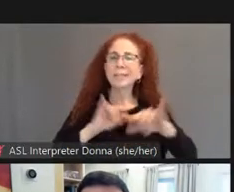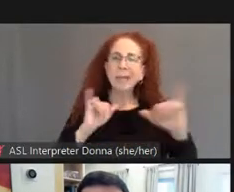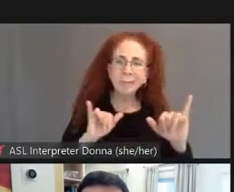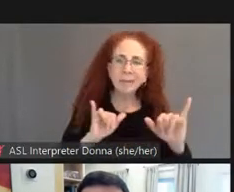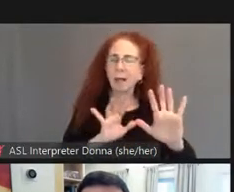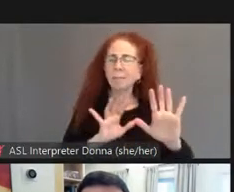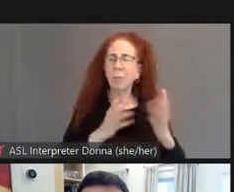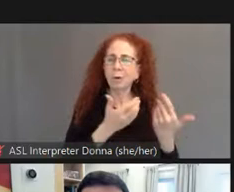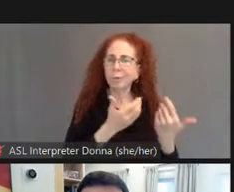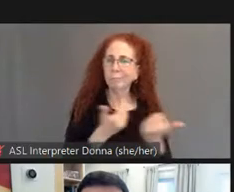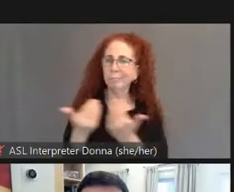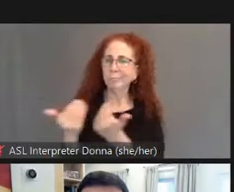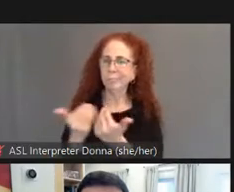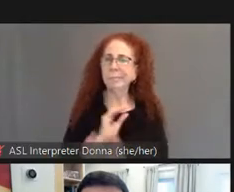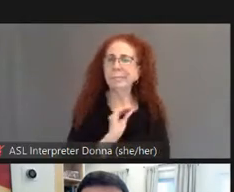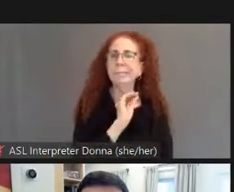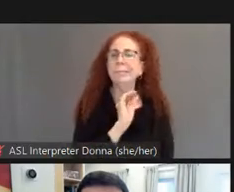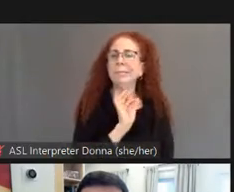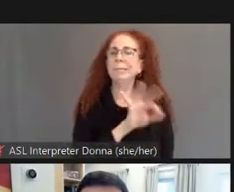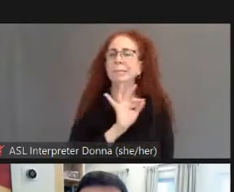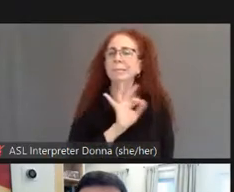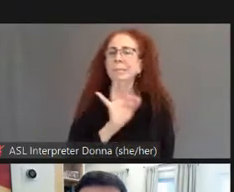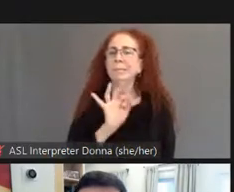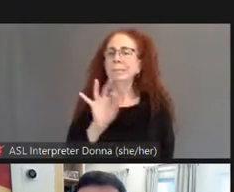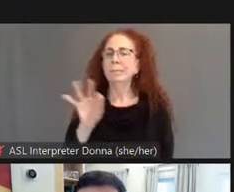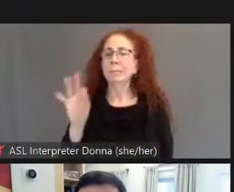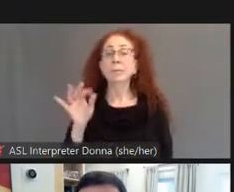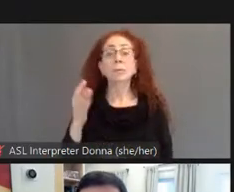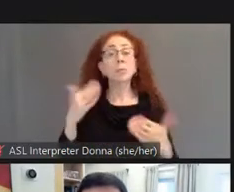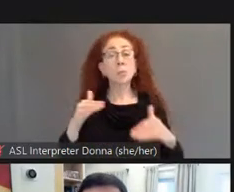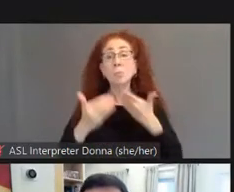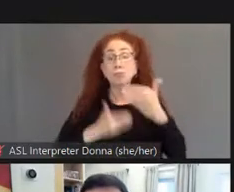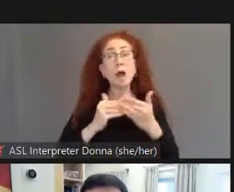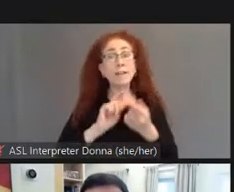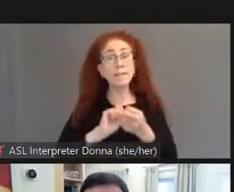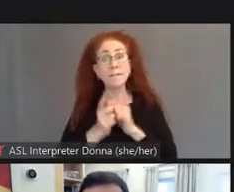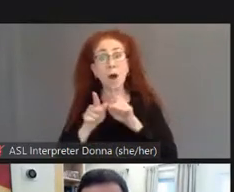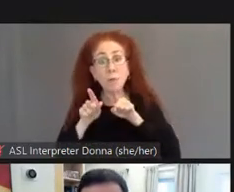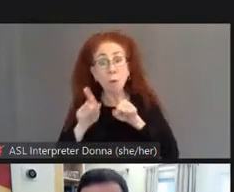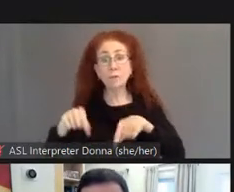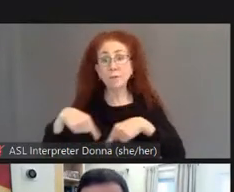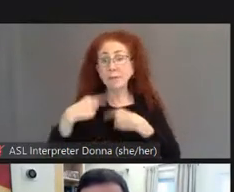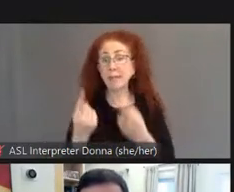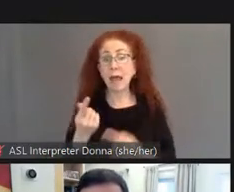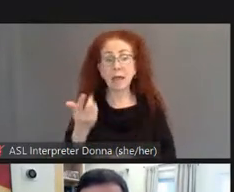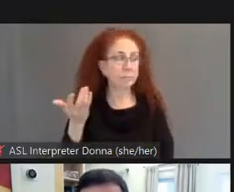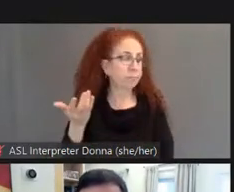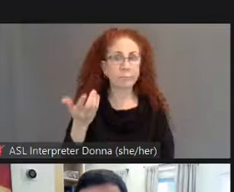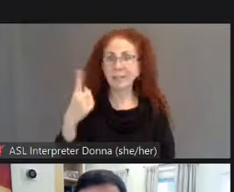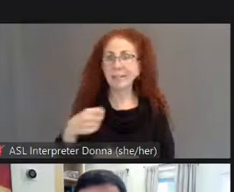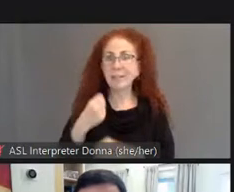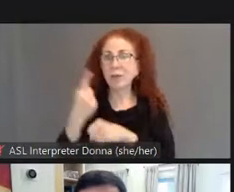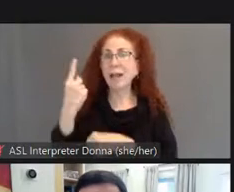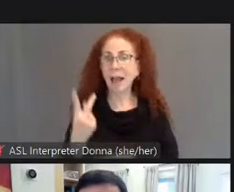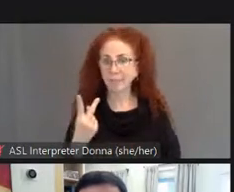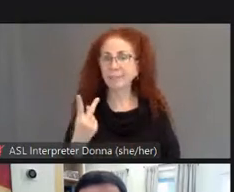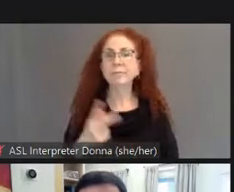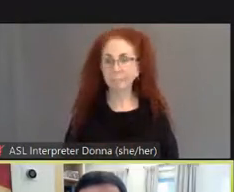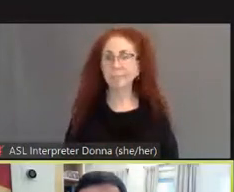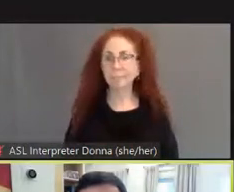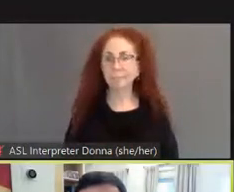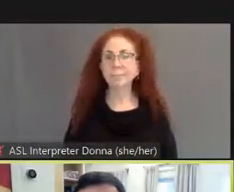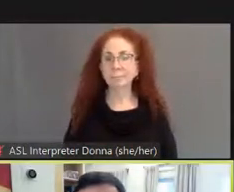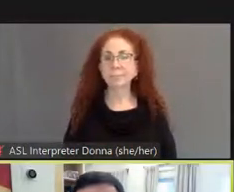So it has really evolved over the past year and a half.